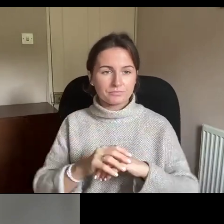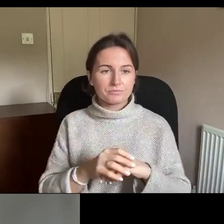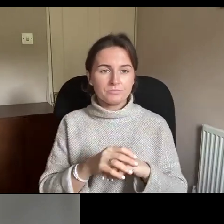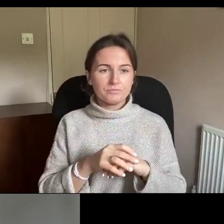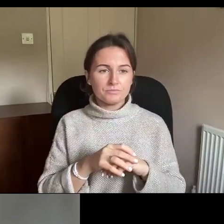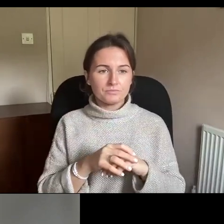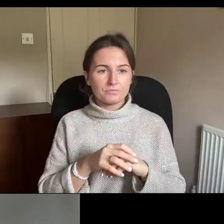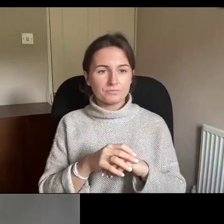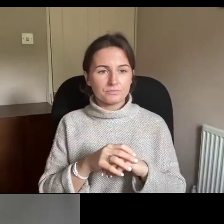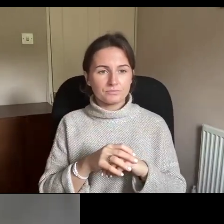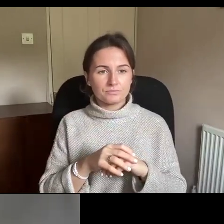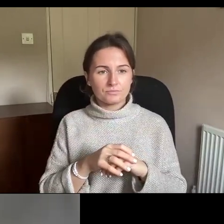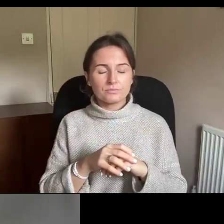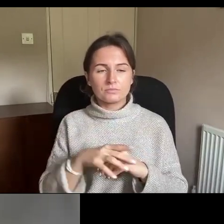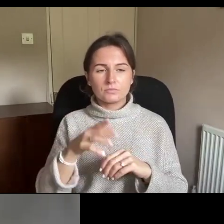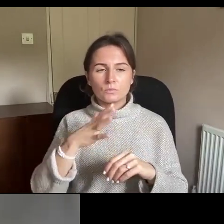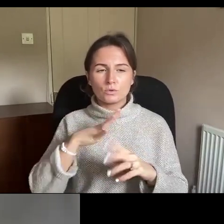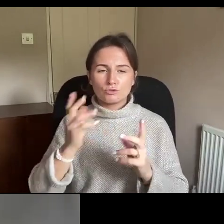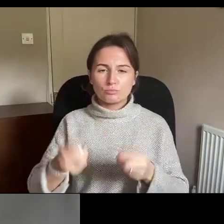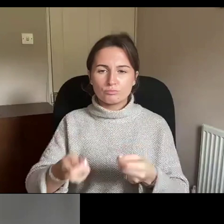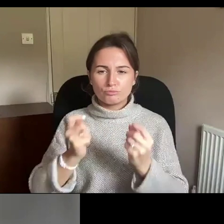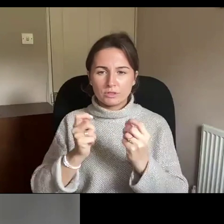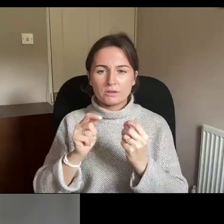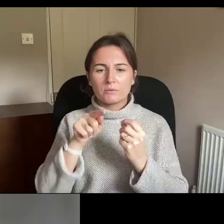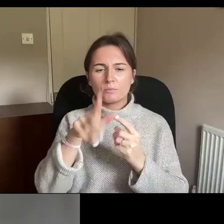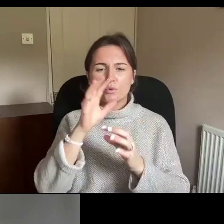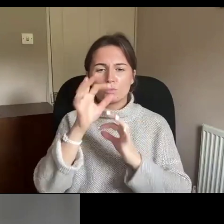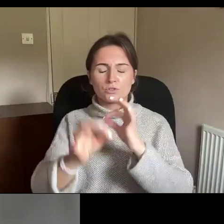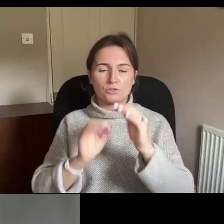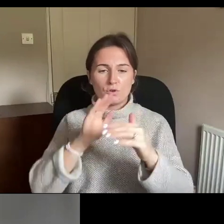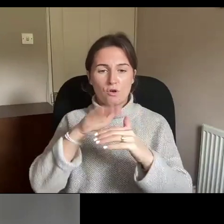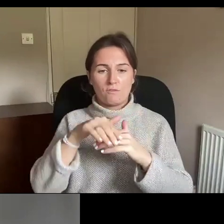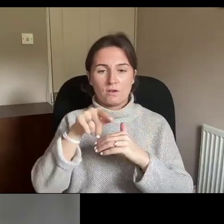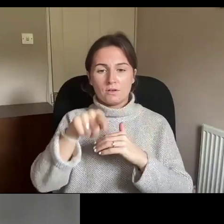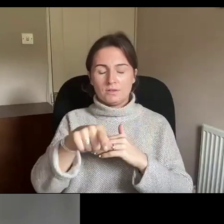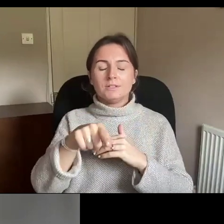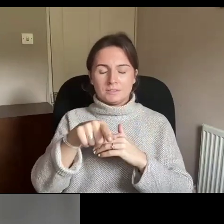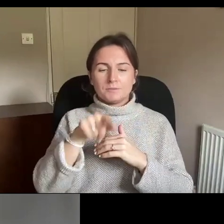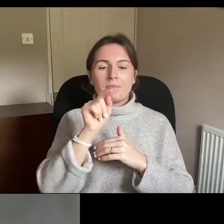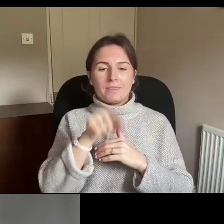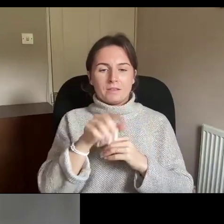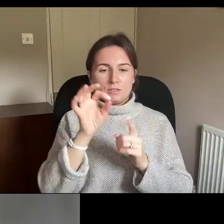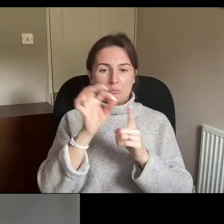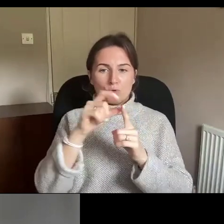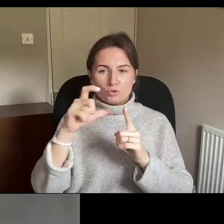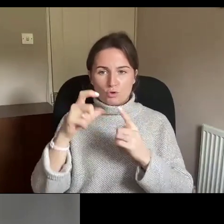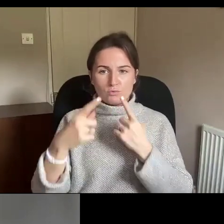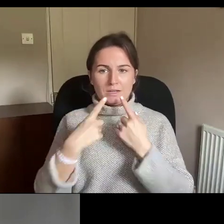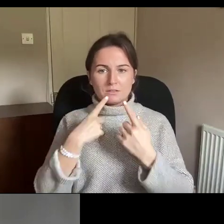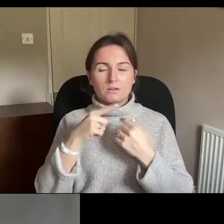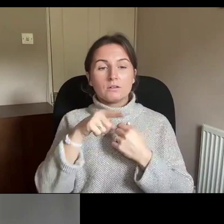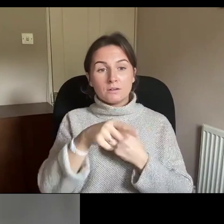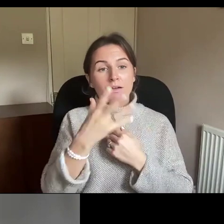yes, just to bring up on the question around, it is postcode data. So we do have a